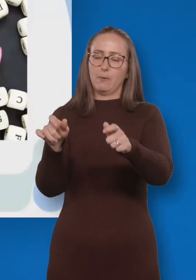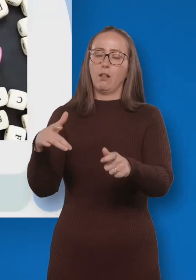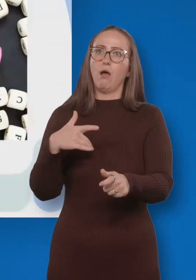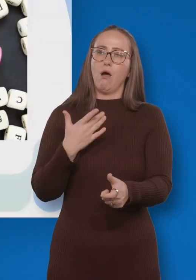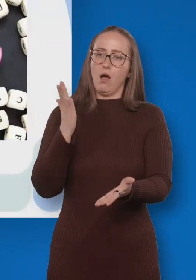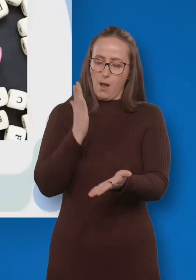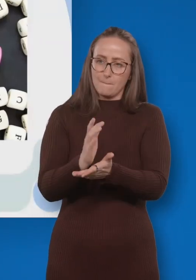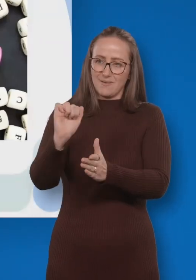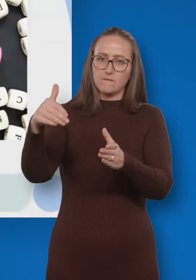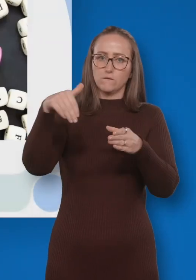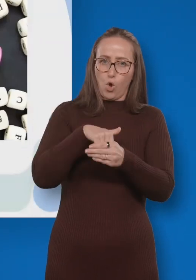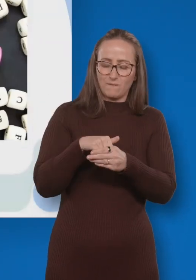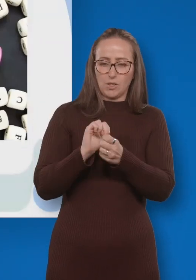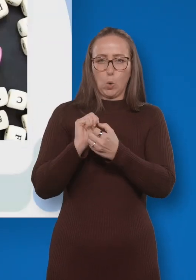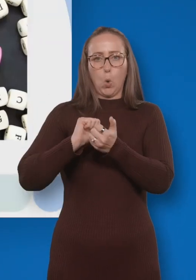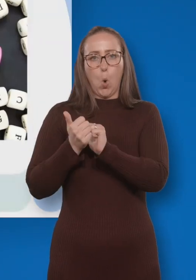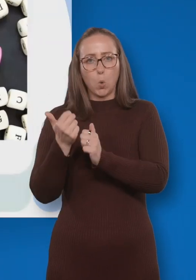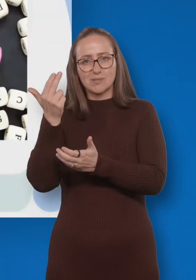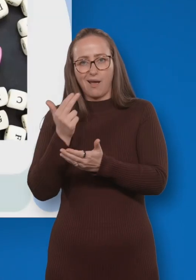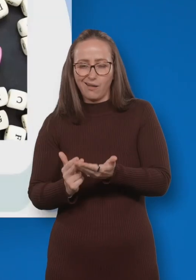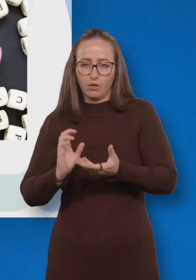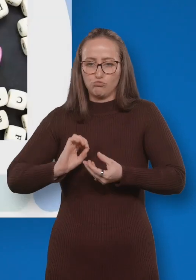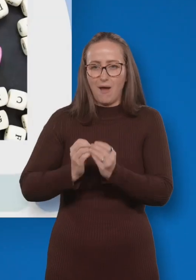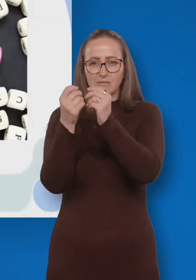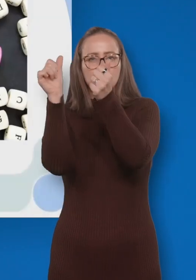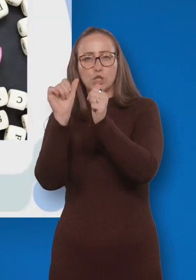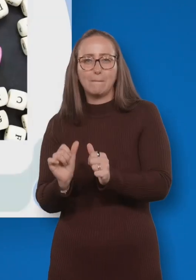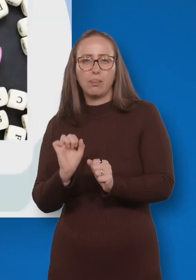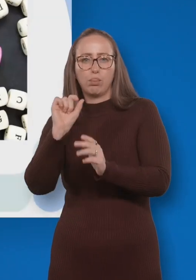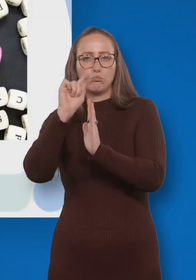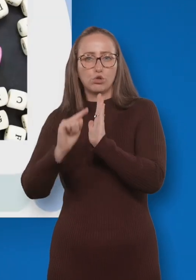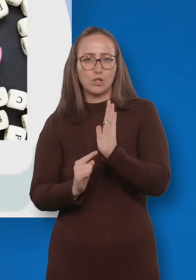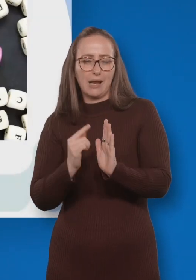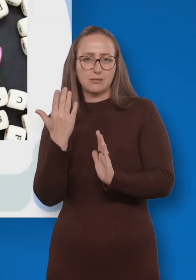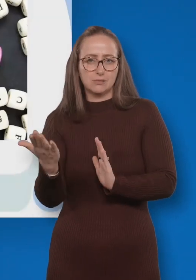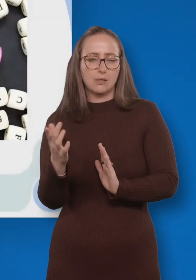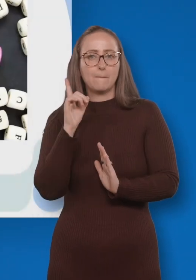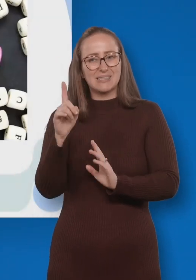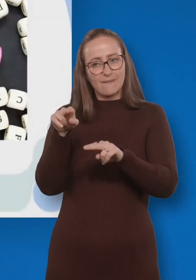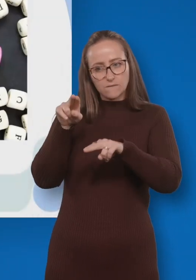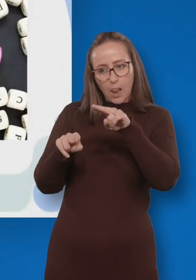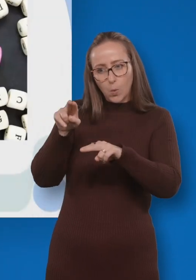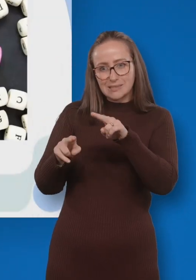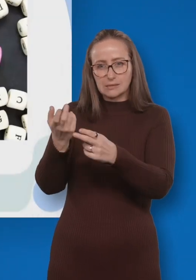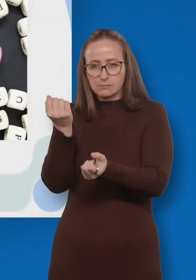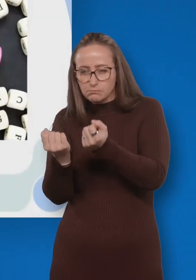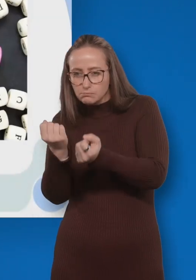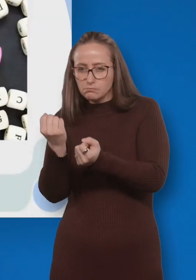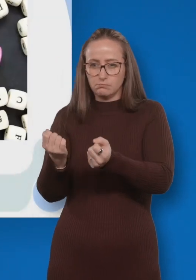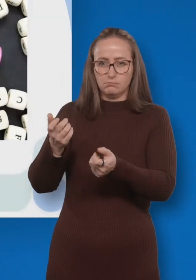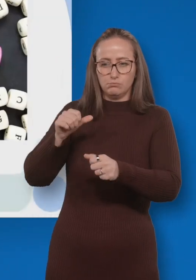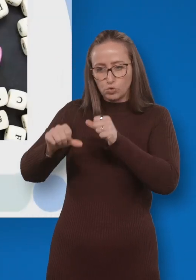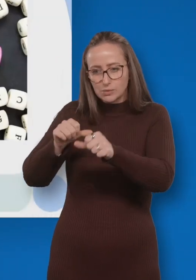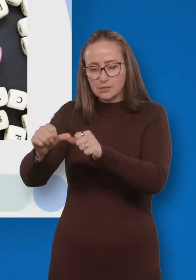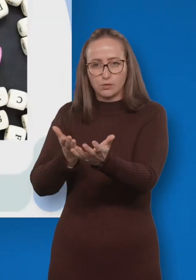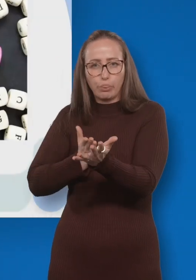are genuinely involved either in co-designing, crafting, shaping the project, but also evaluating,